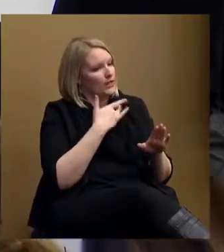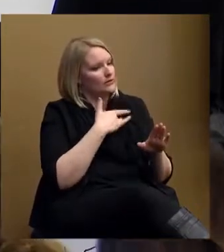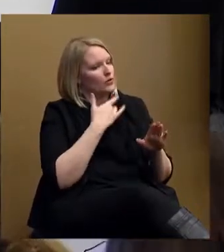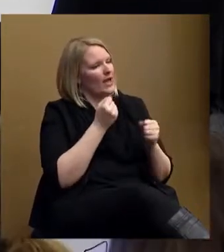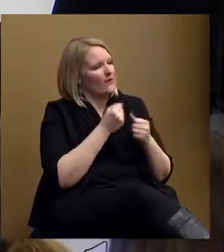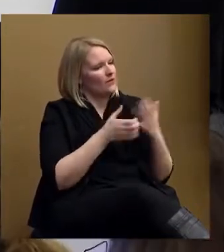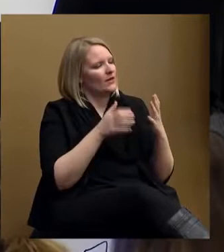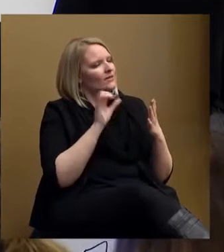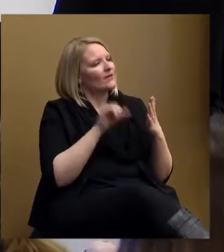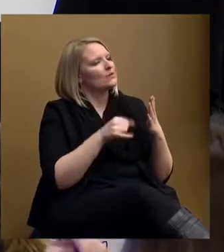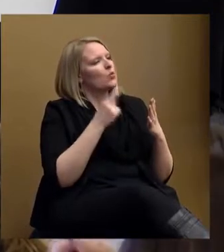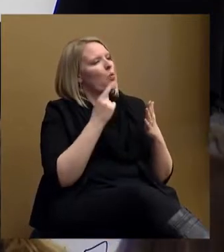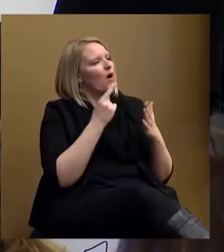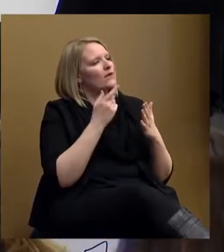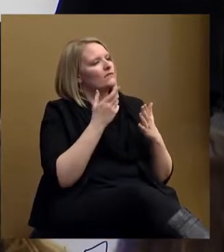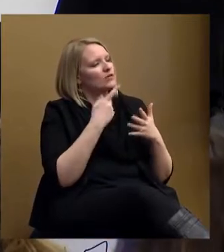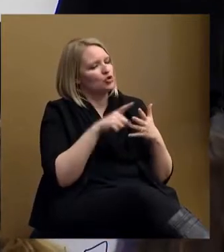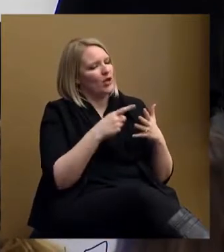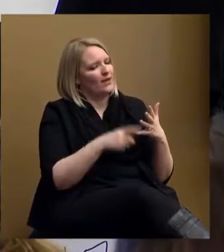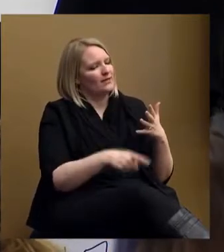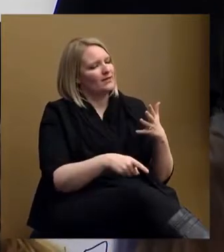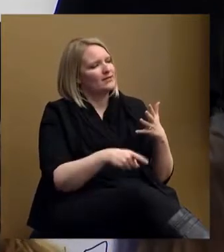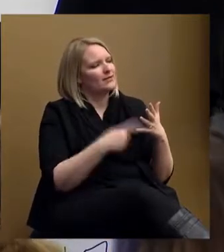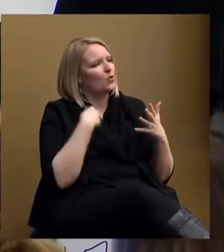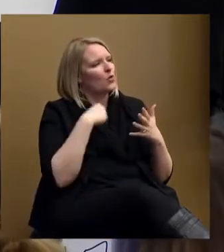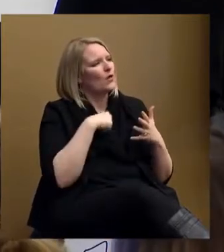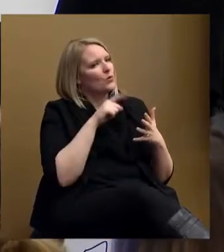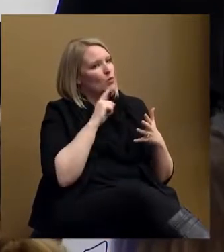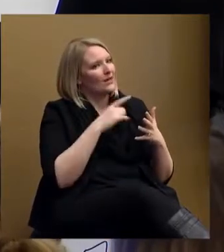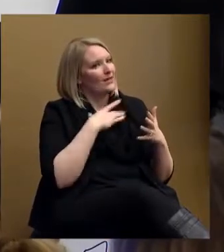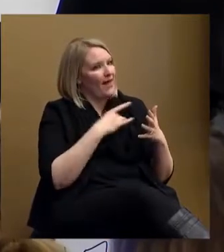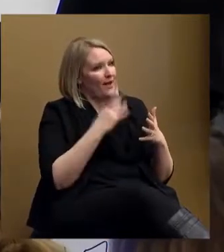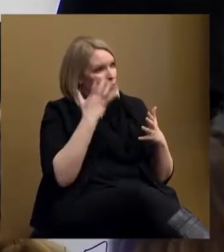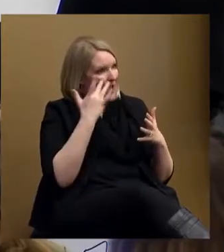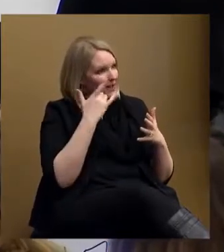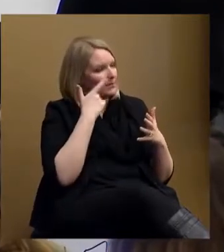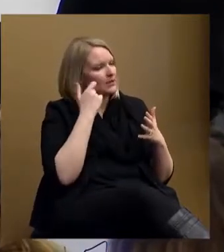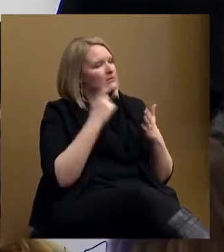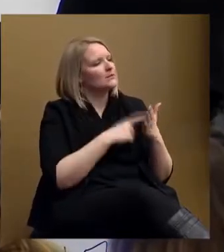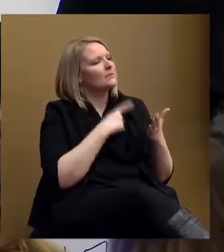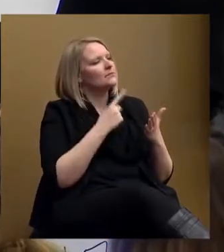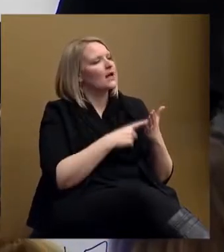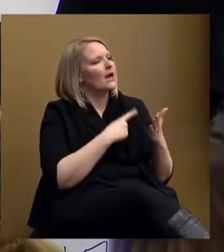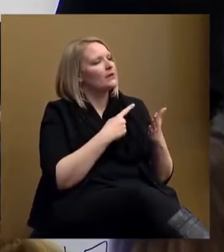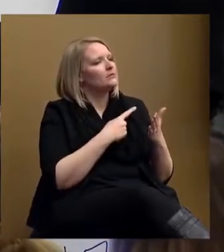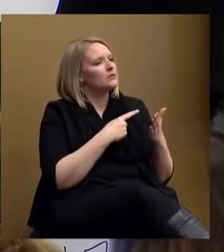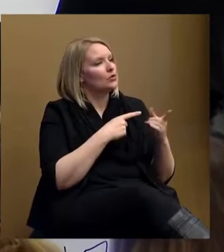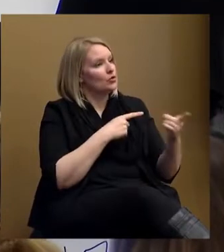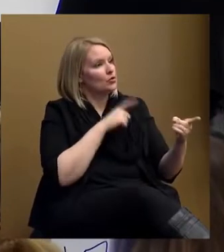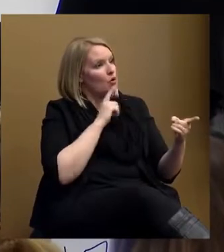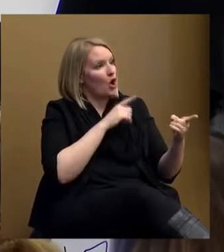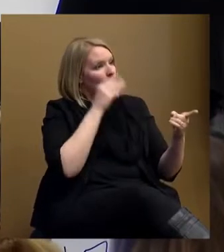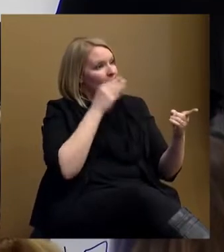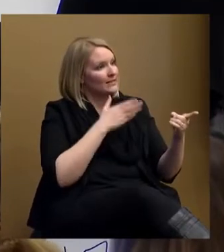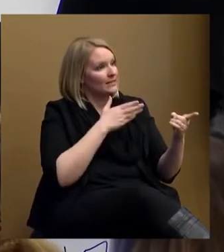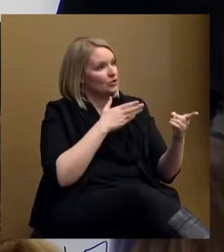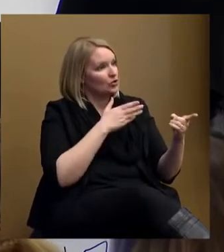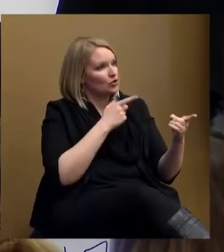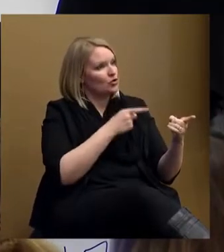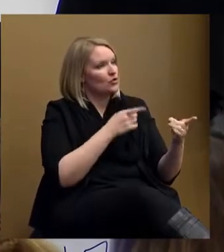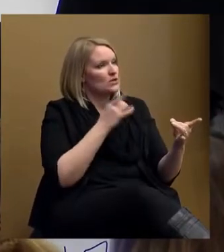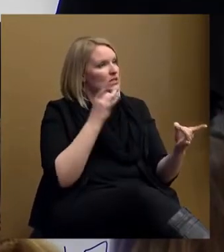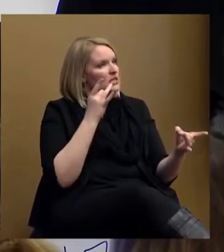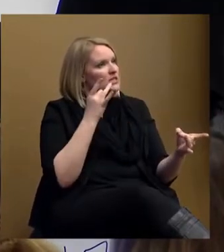that this is one of those checklists that we just really like, because sometimes you're the teacher that can't stand